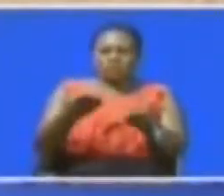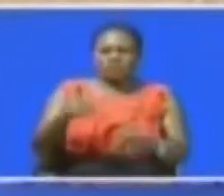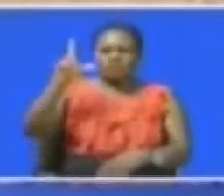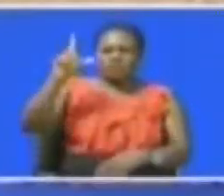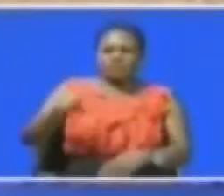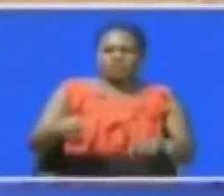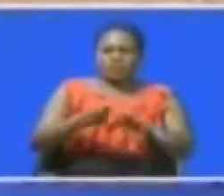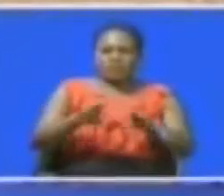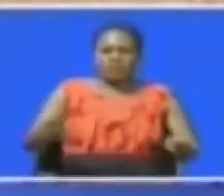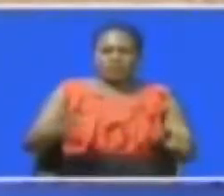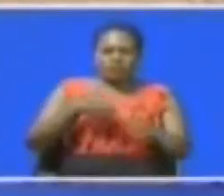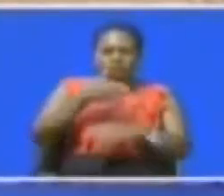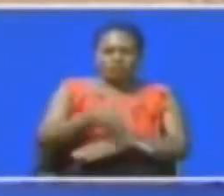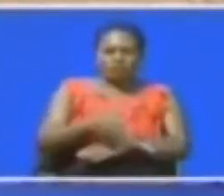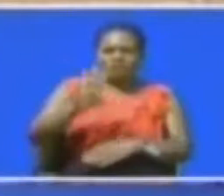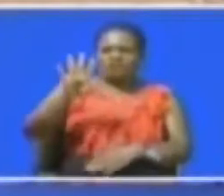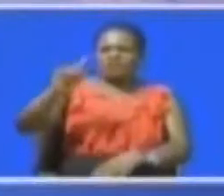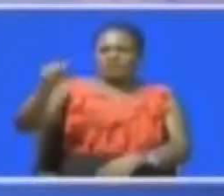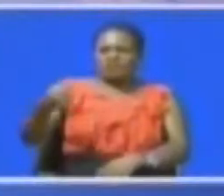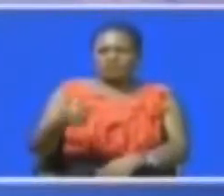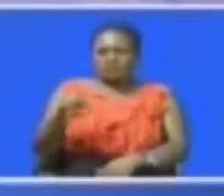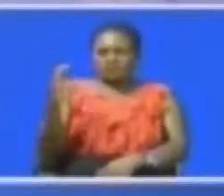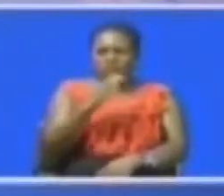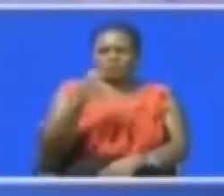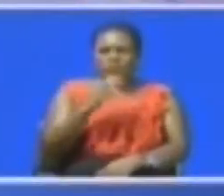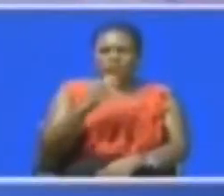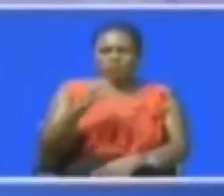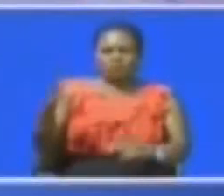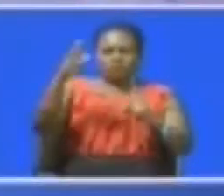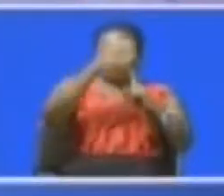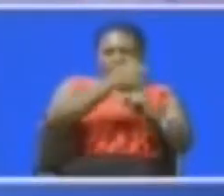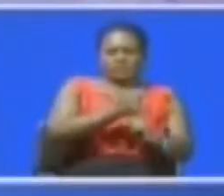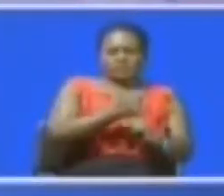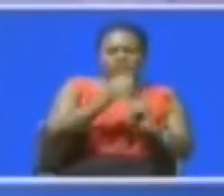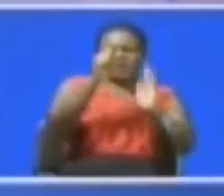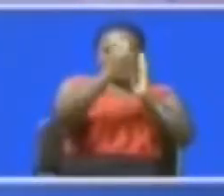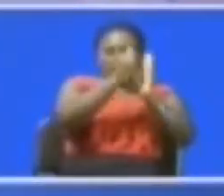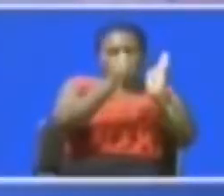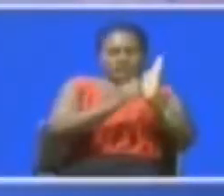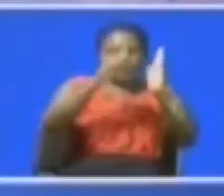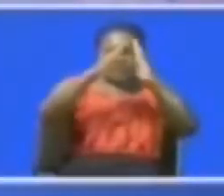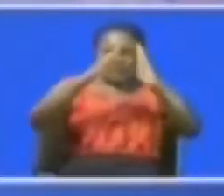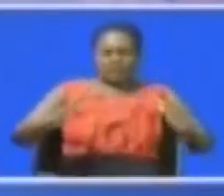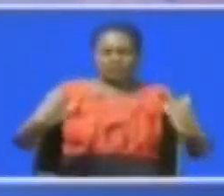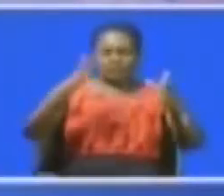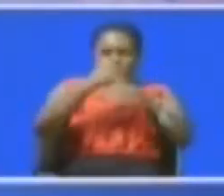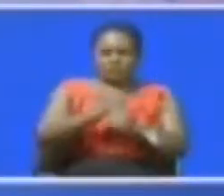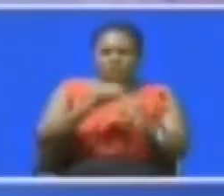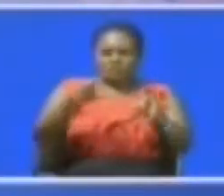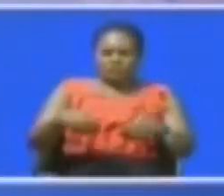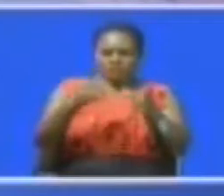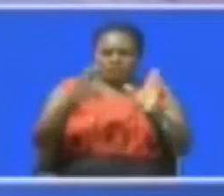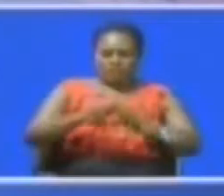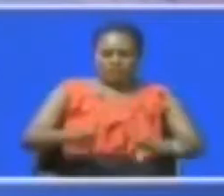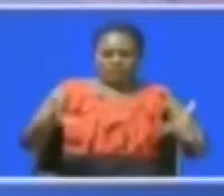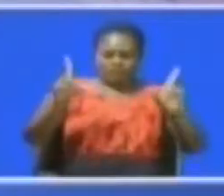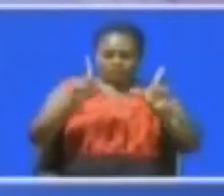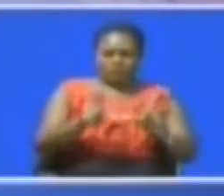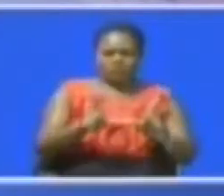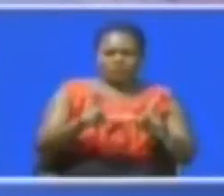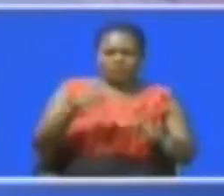over 5,000 clients in their role in the realization of the housing agenda as a company. They have delivered title deeds to clients